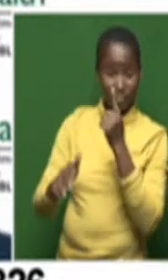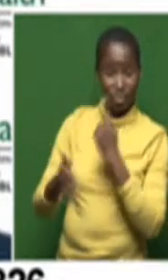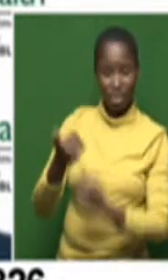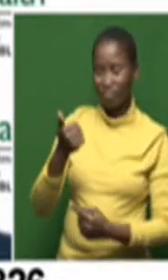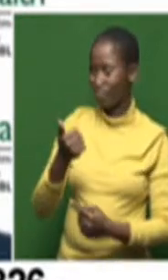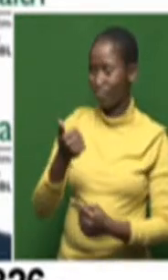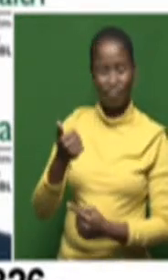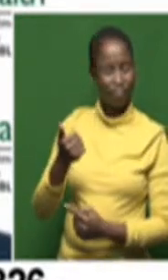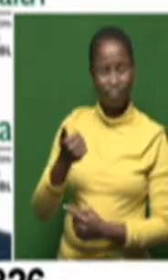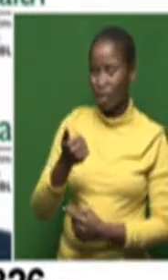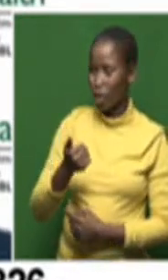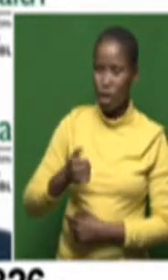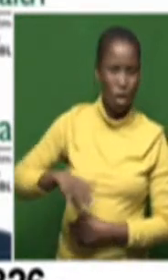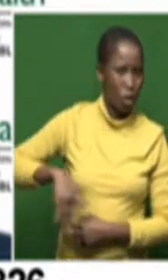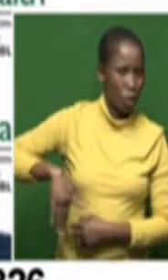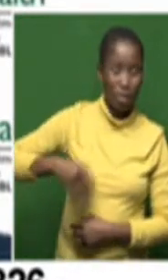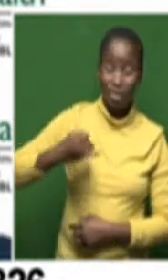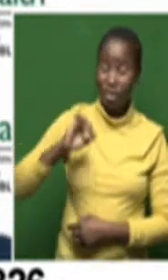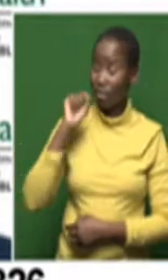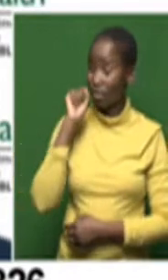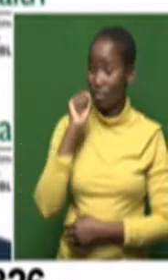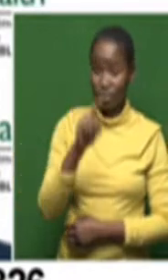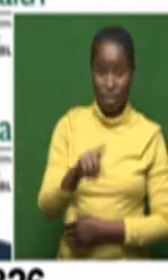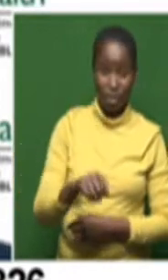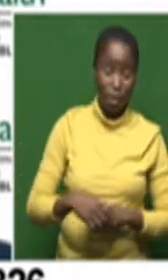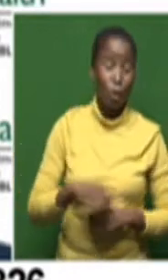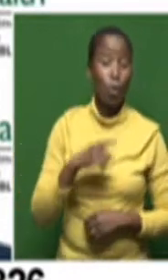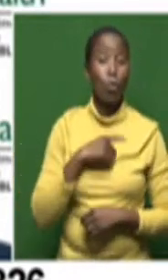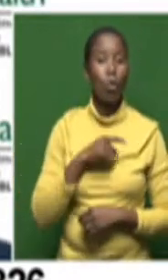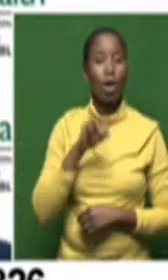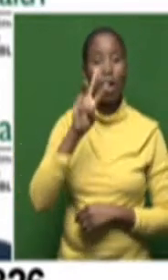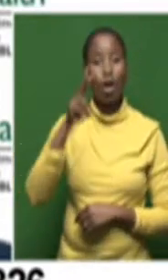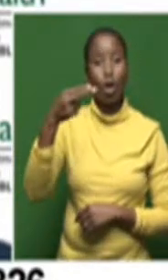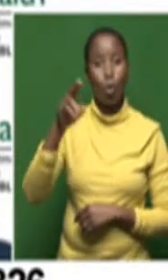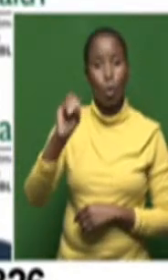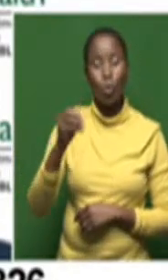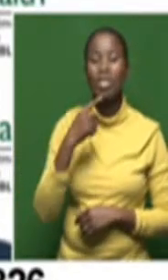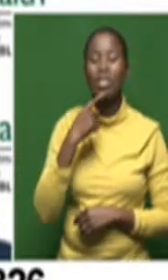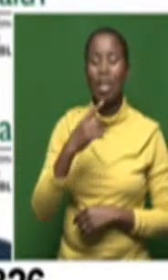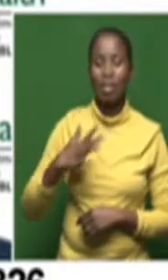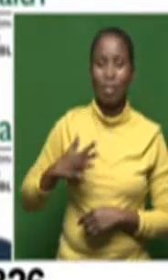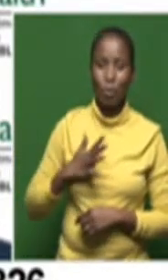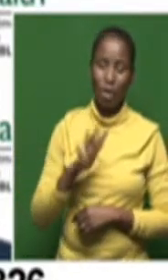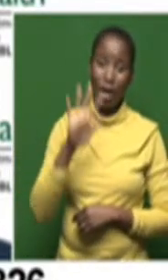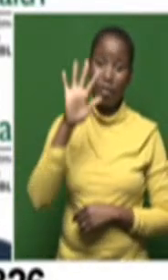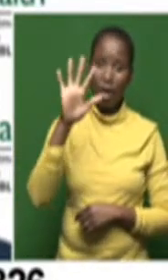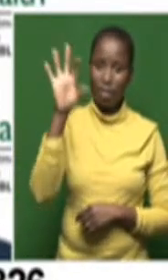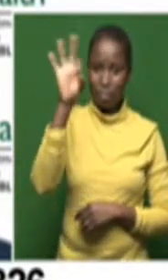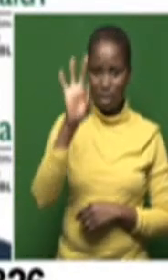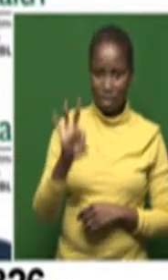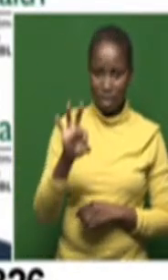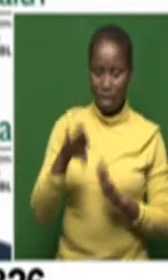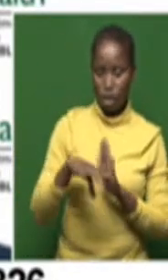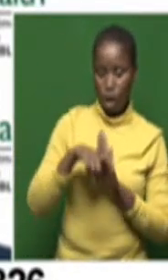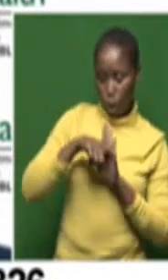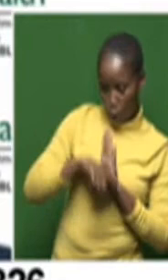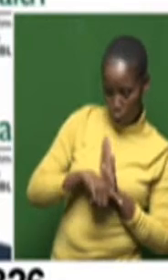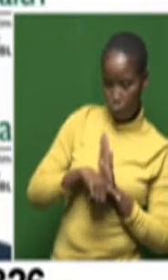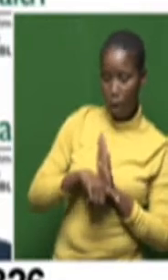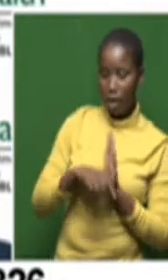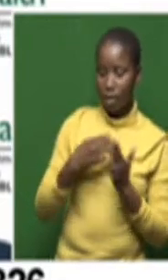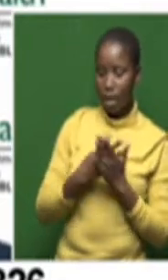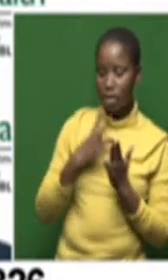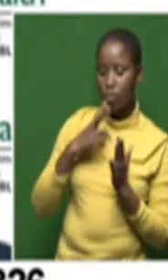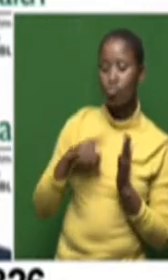that you are stabilizing, because the WHO regards 5% as indeed where we can say that